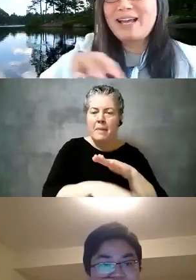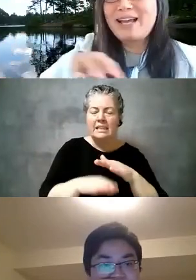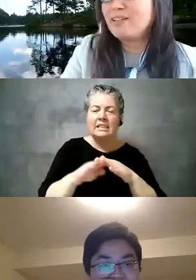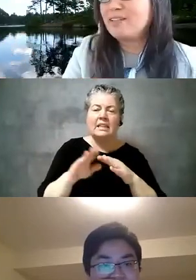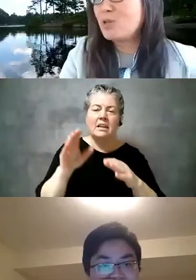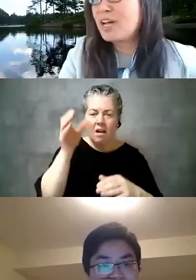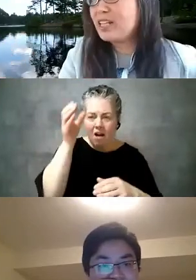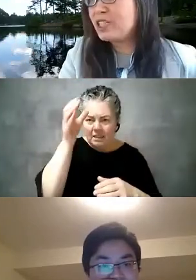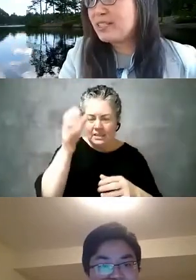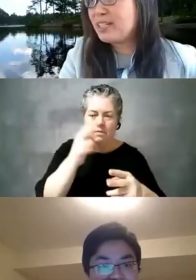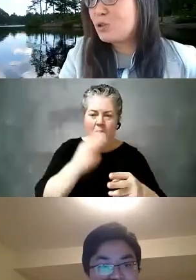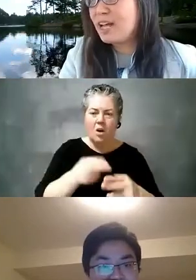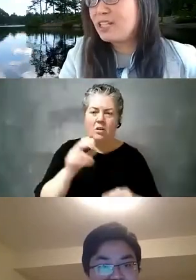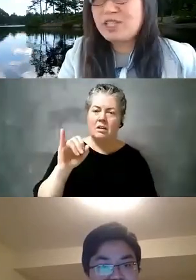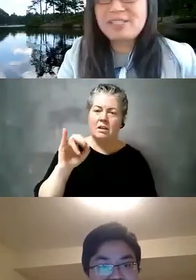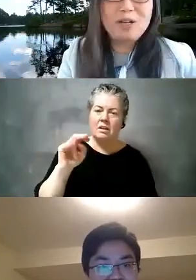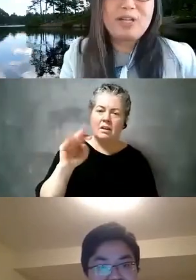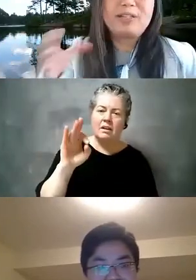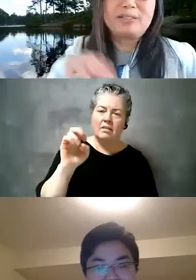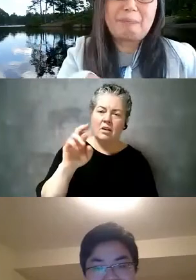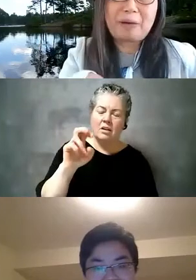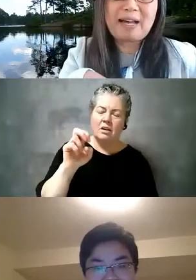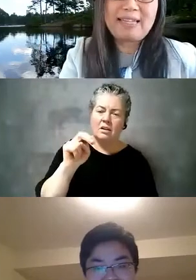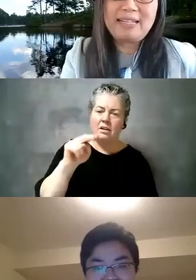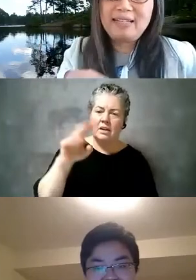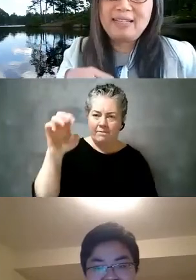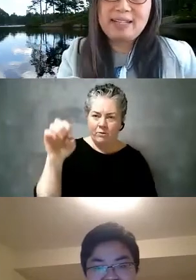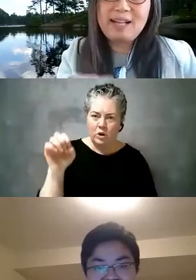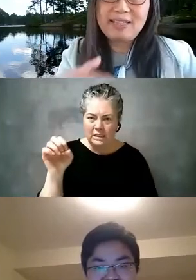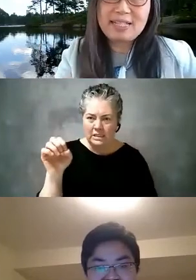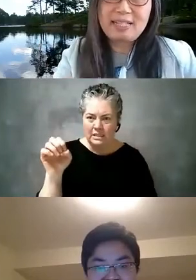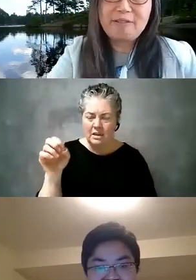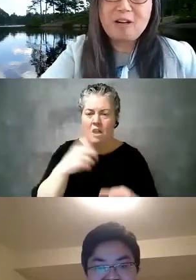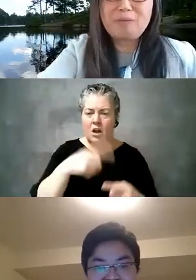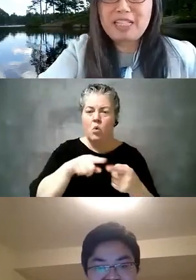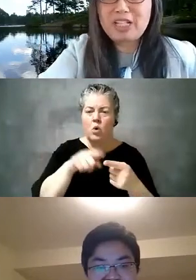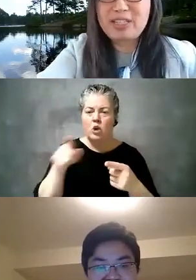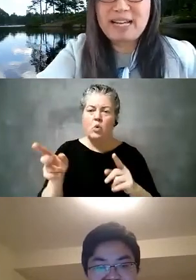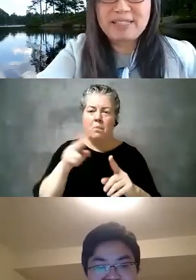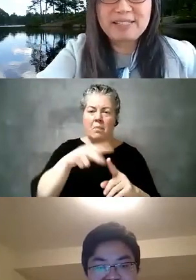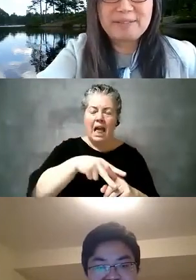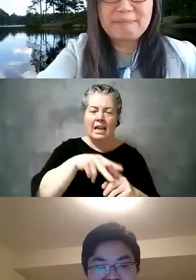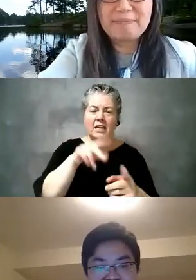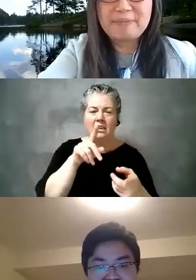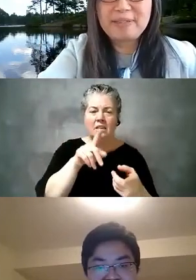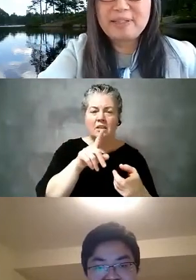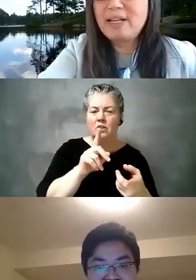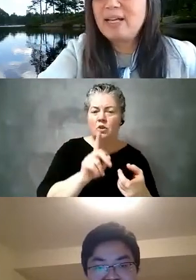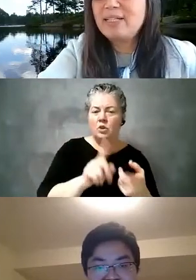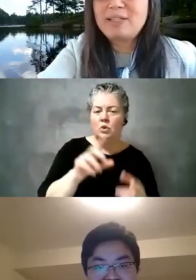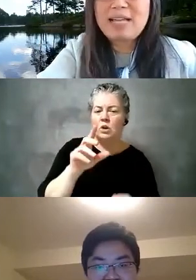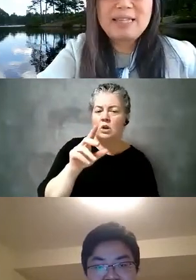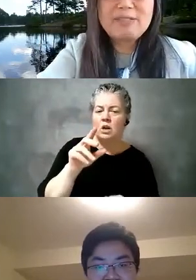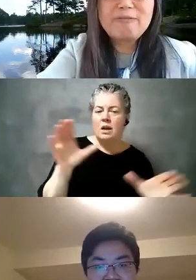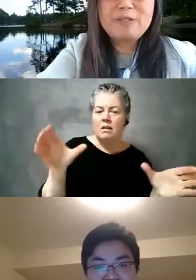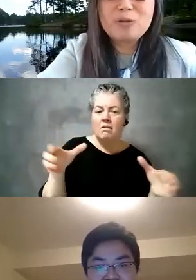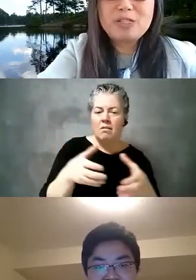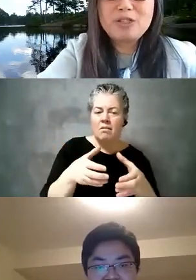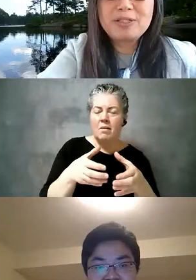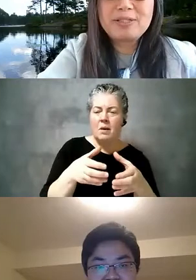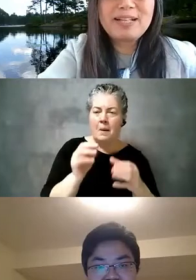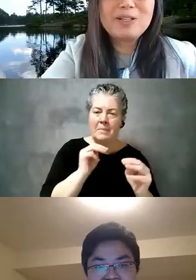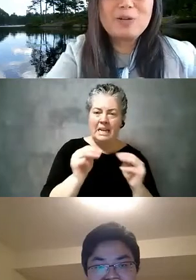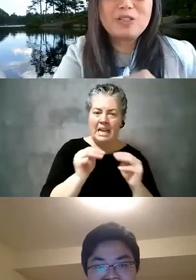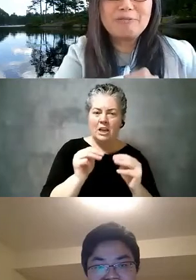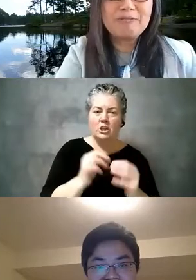with, these strategies when applied in the context of causal mediation analysis. So that's the first